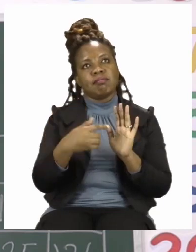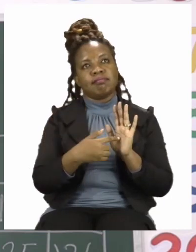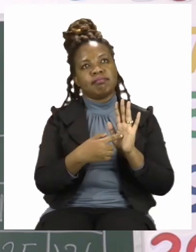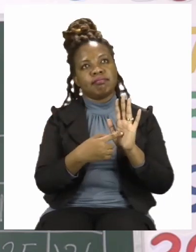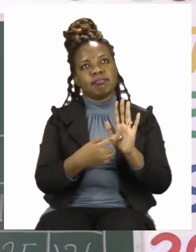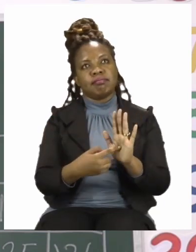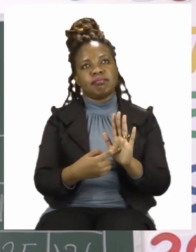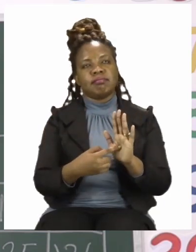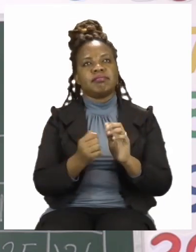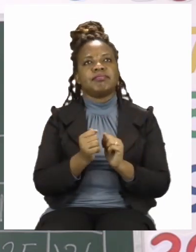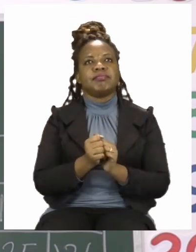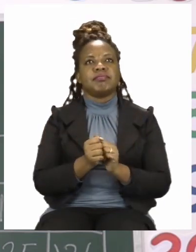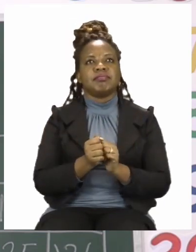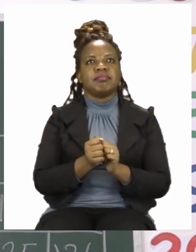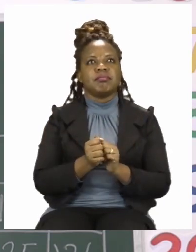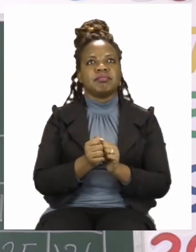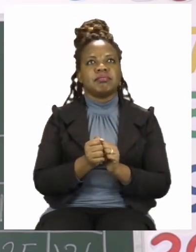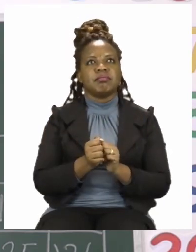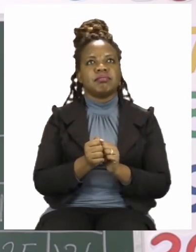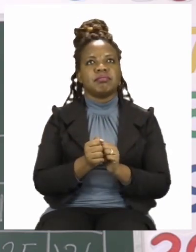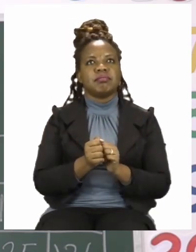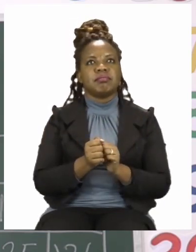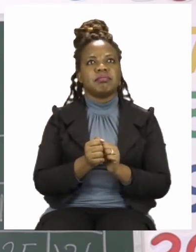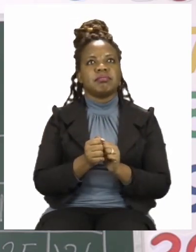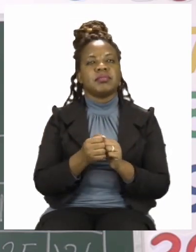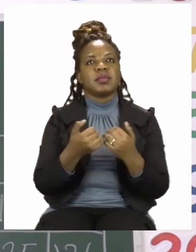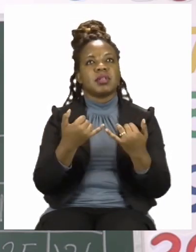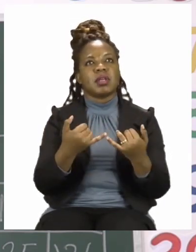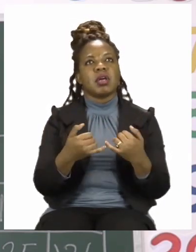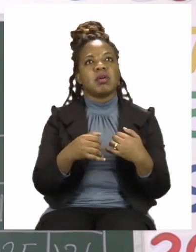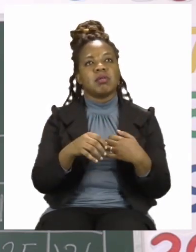will now say 10 Namibian dollars